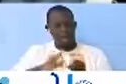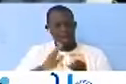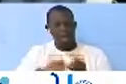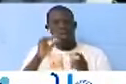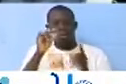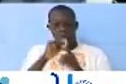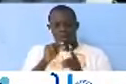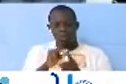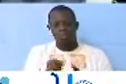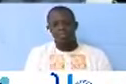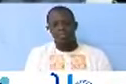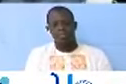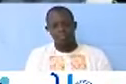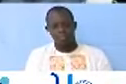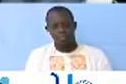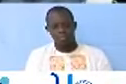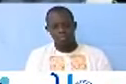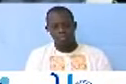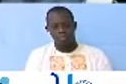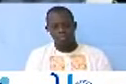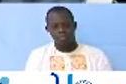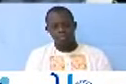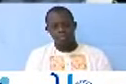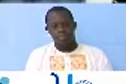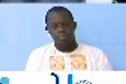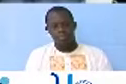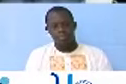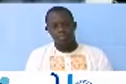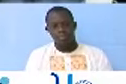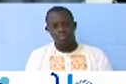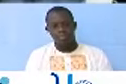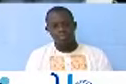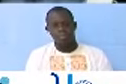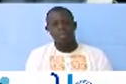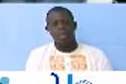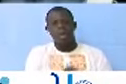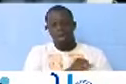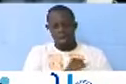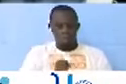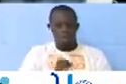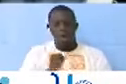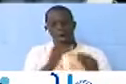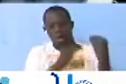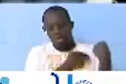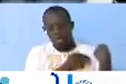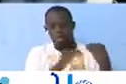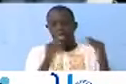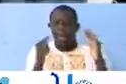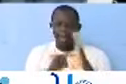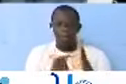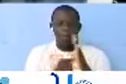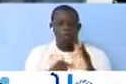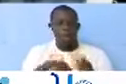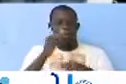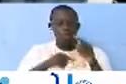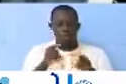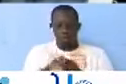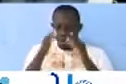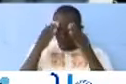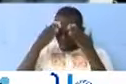Mr. Sane, Ila Sed and Diroto, Anila Okumakang Hakli Malto. Our task here essentially is to focus